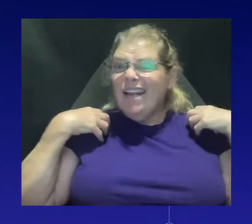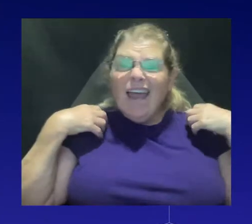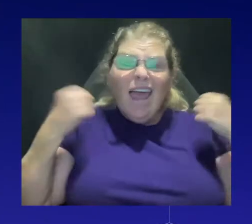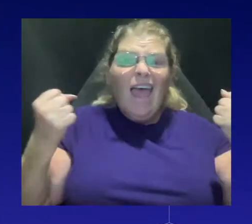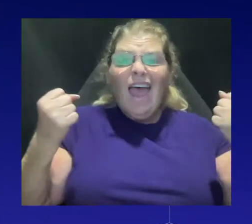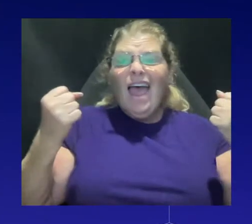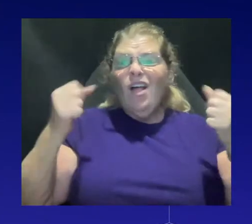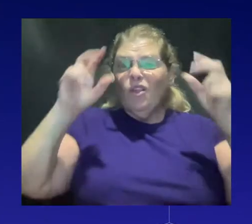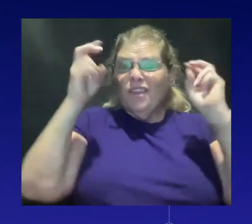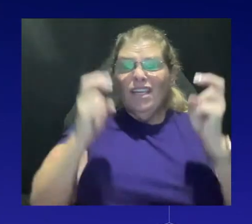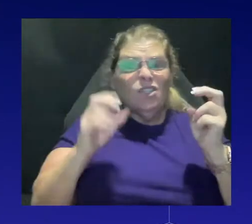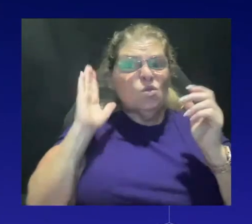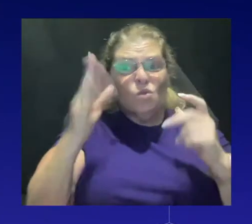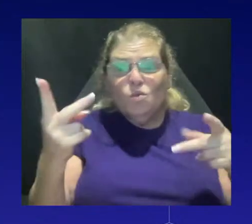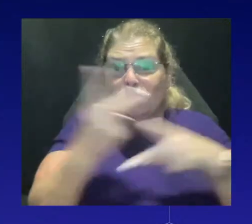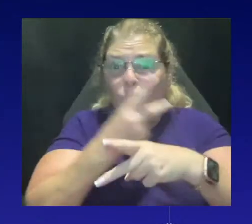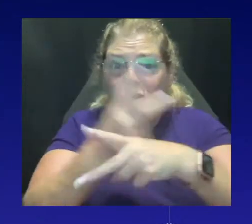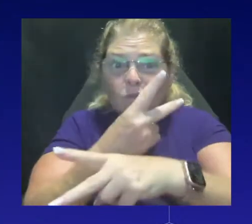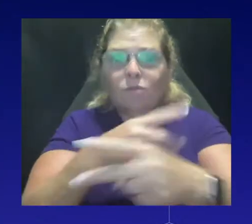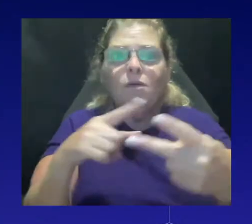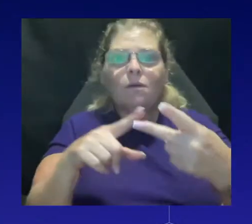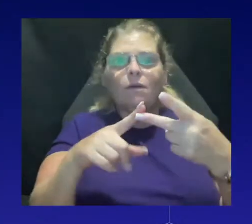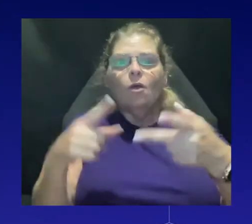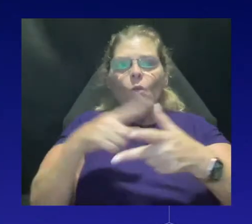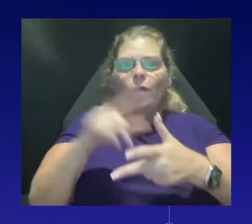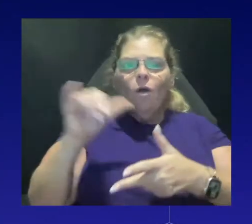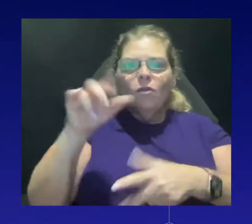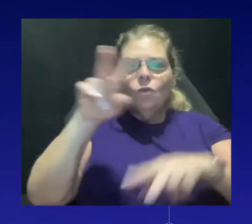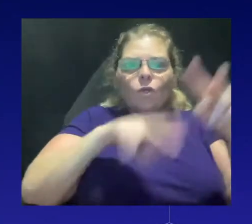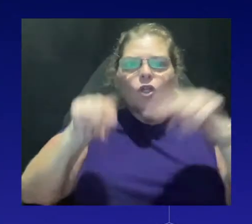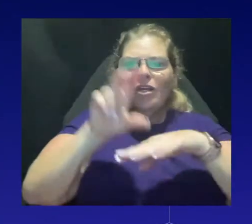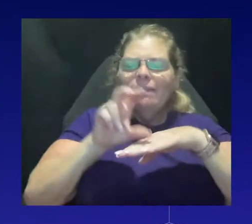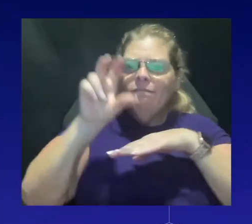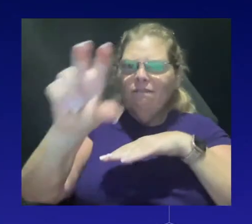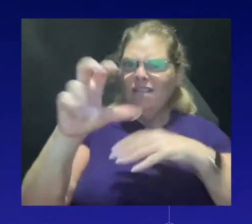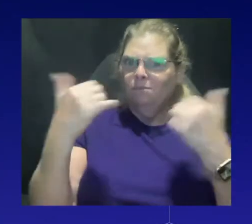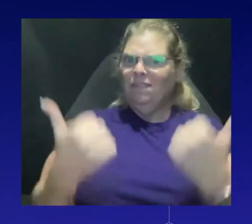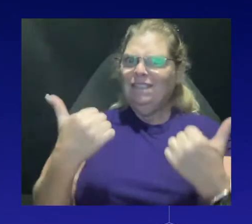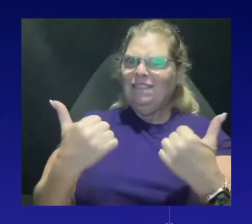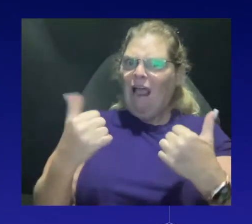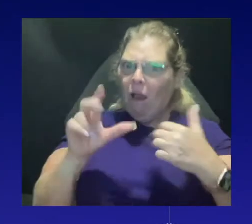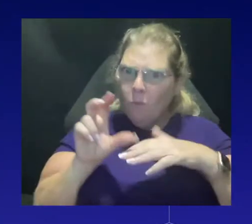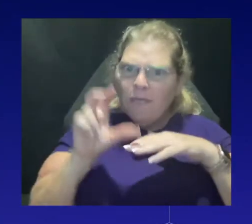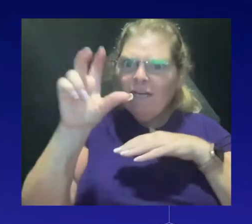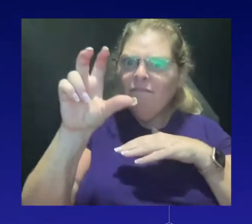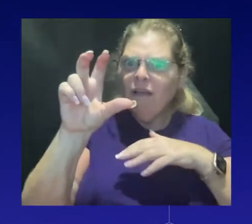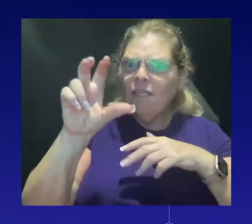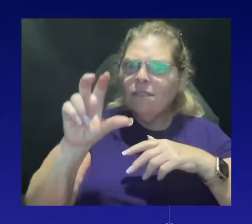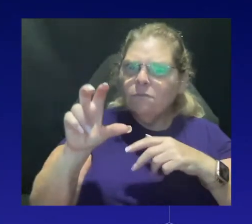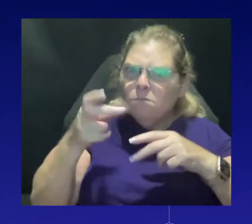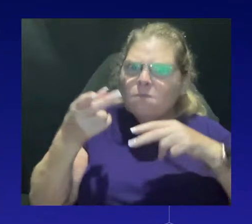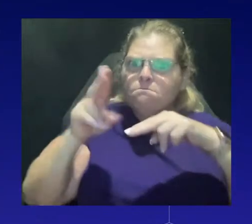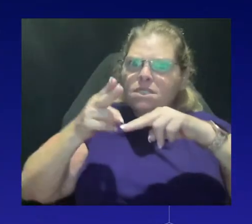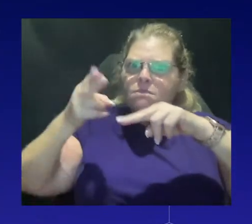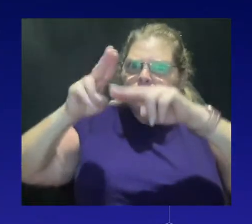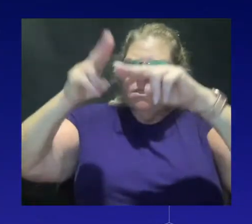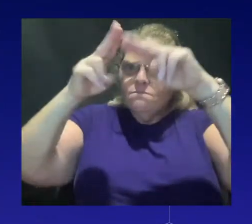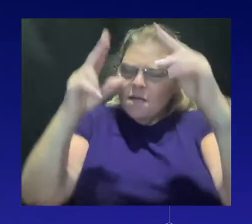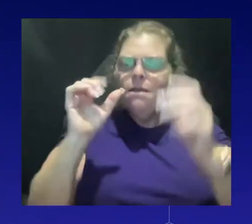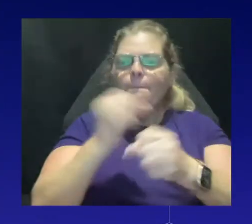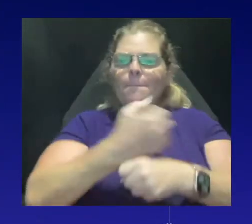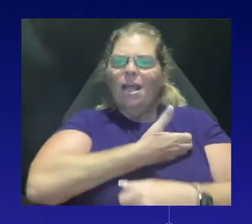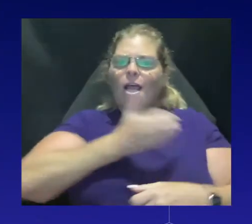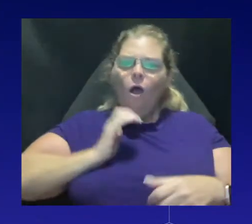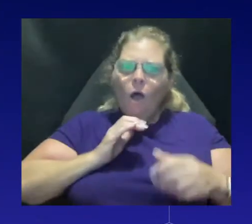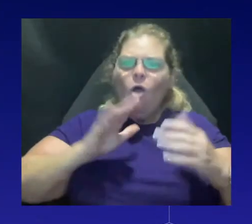look to the investments that are being made right now and how we can build them so that it makes our communities in partnership